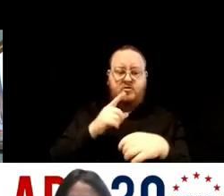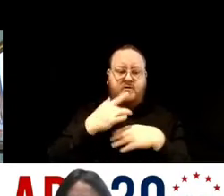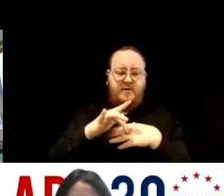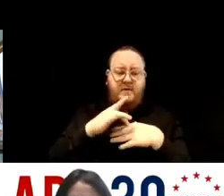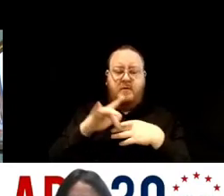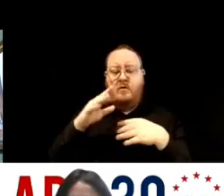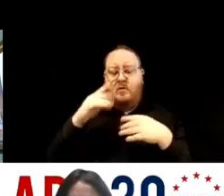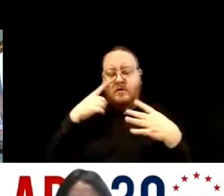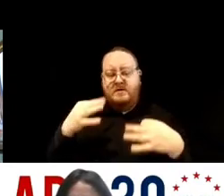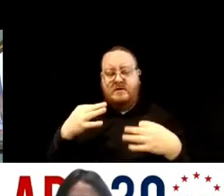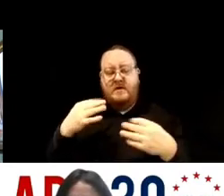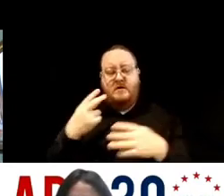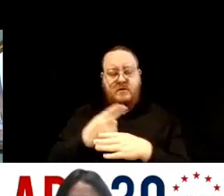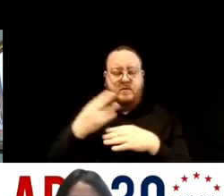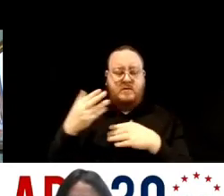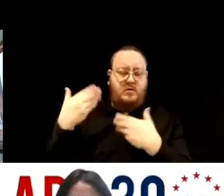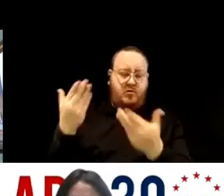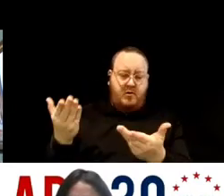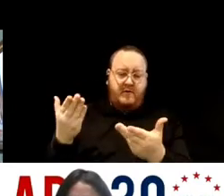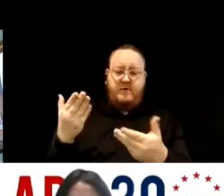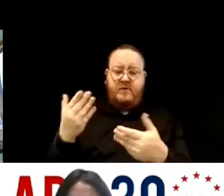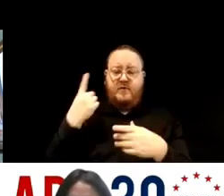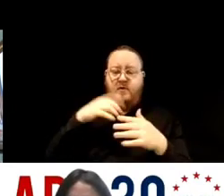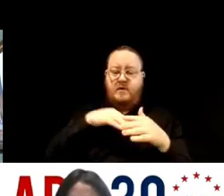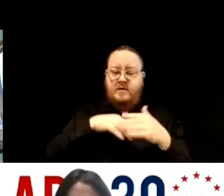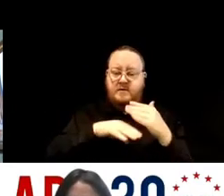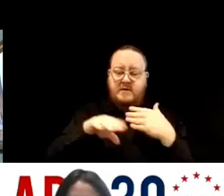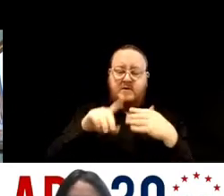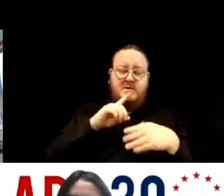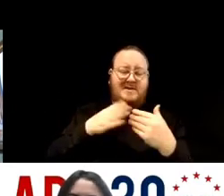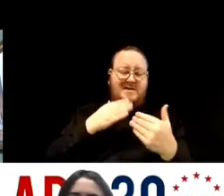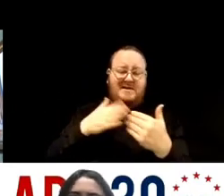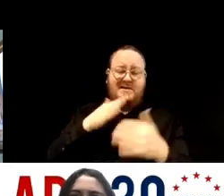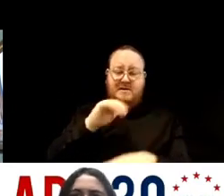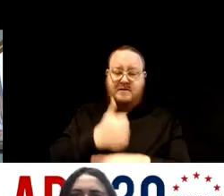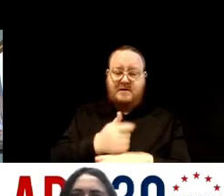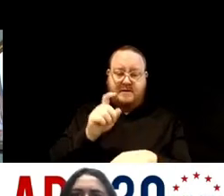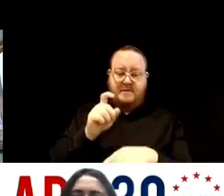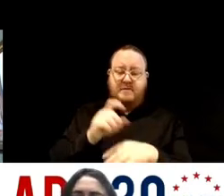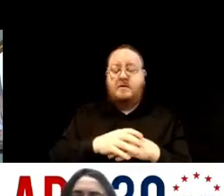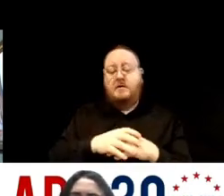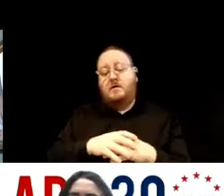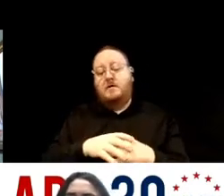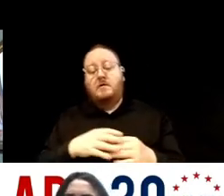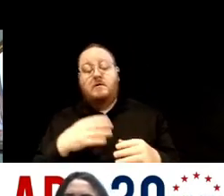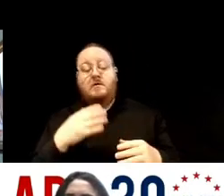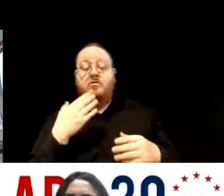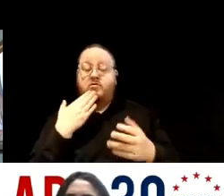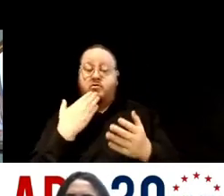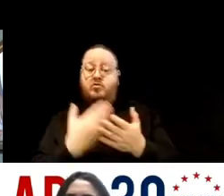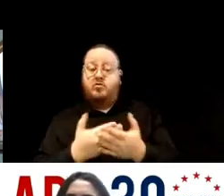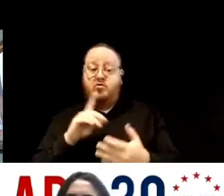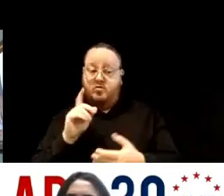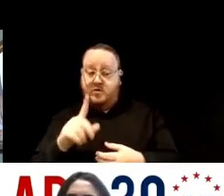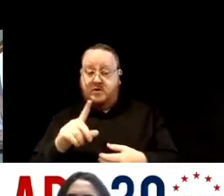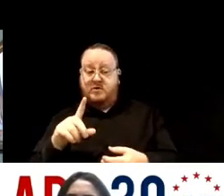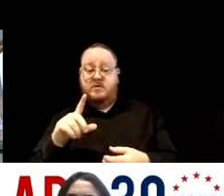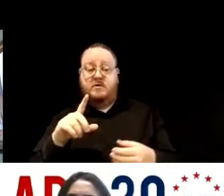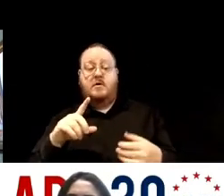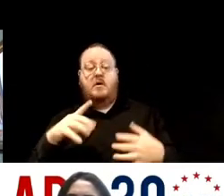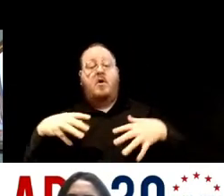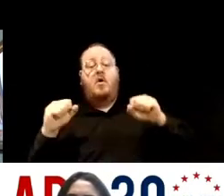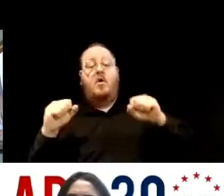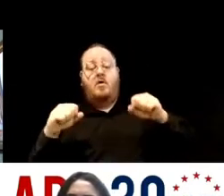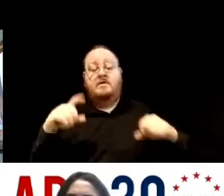as an accessible feature? Is this easy to set up as the meeting host? Great question. Yes. The host has